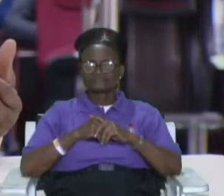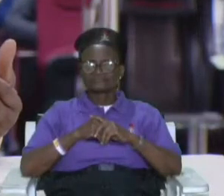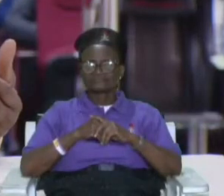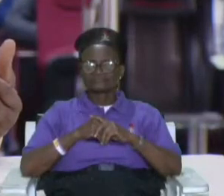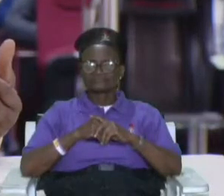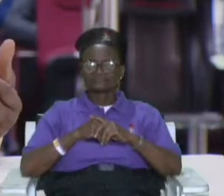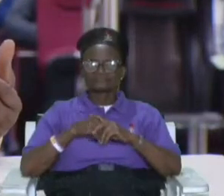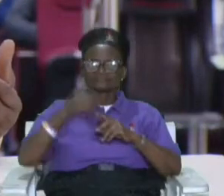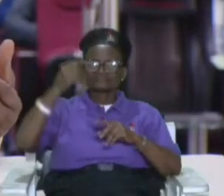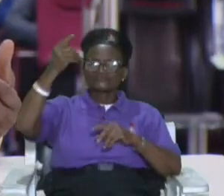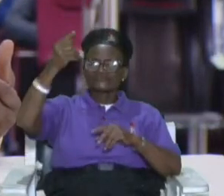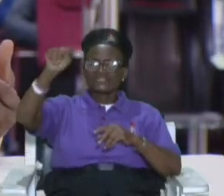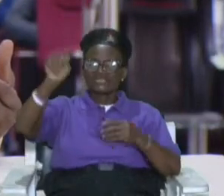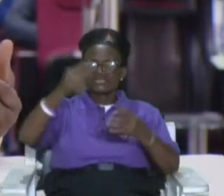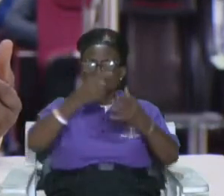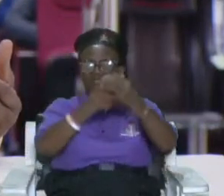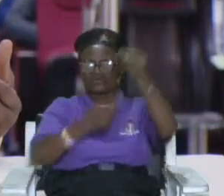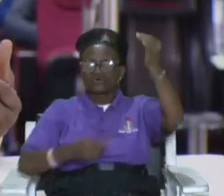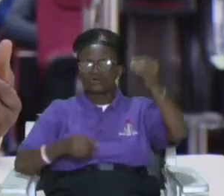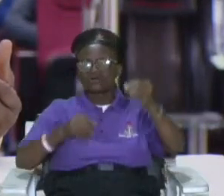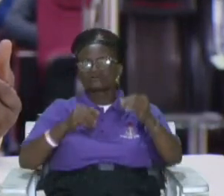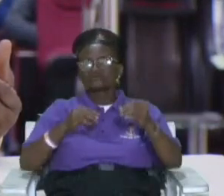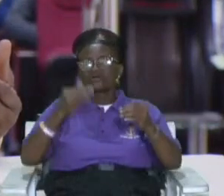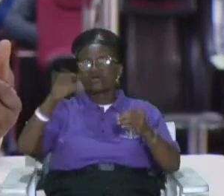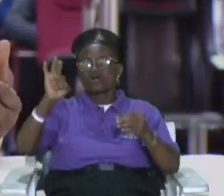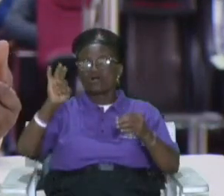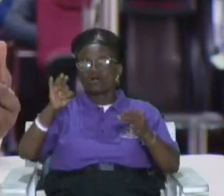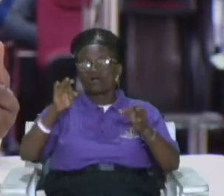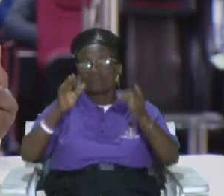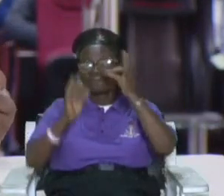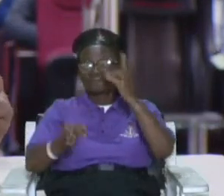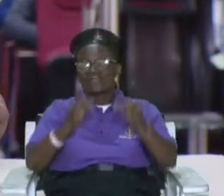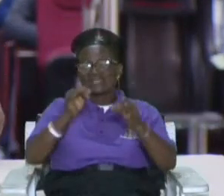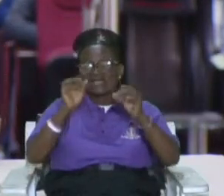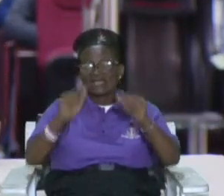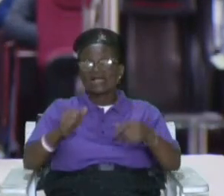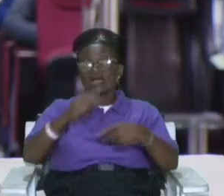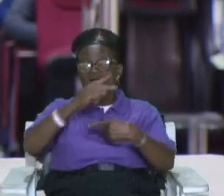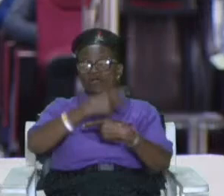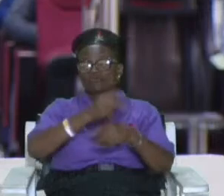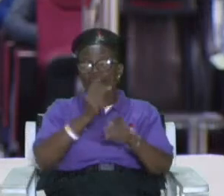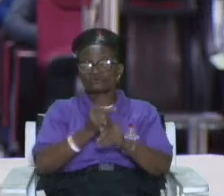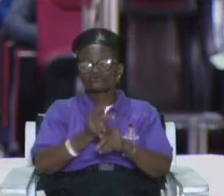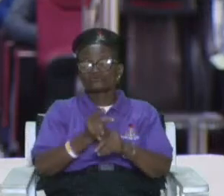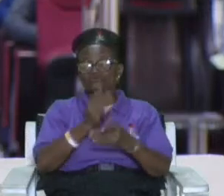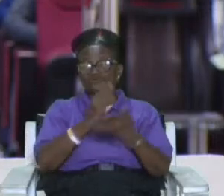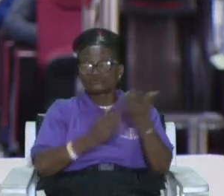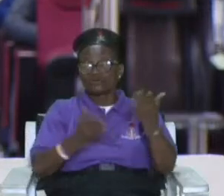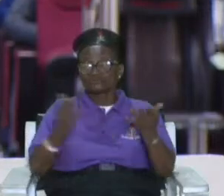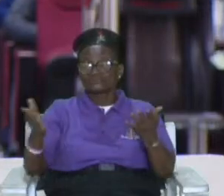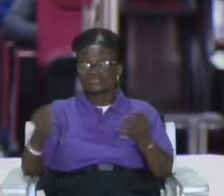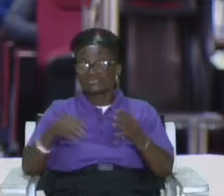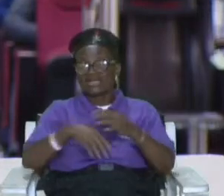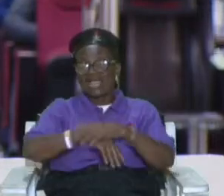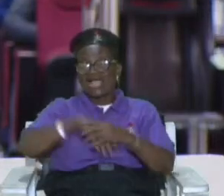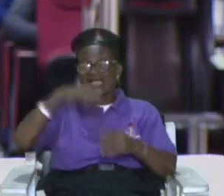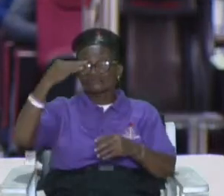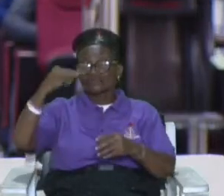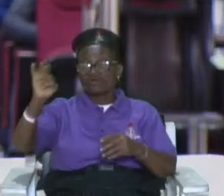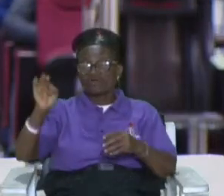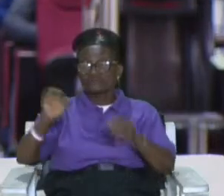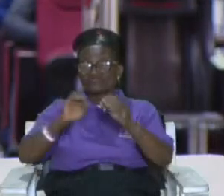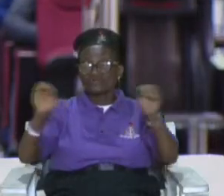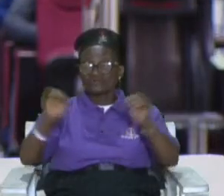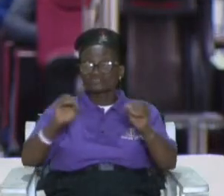The rod of fire can produce something out of nothing. Exodus chapter 17 from verse 1